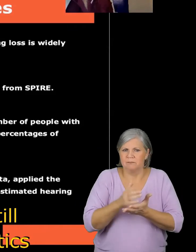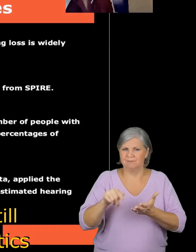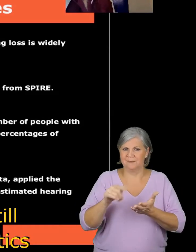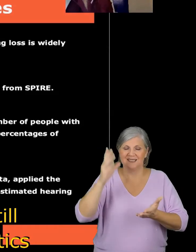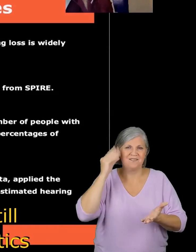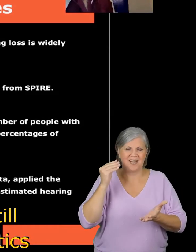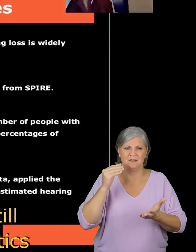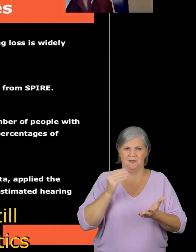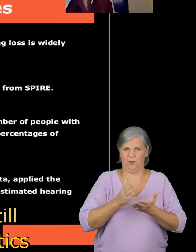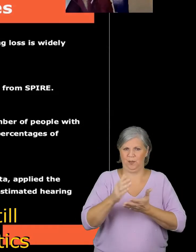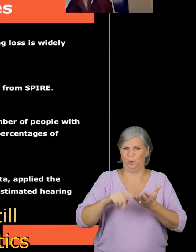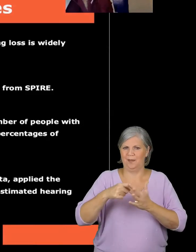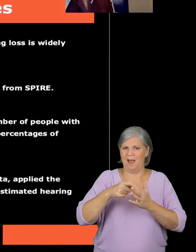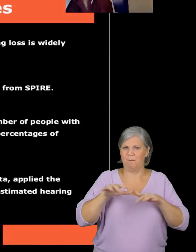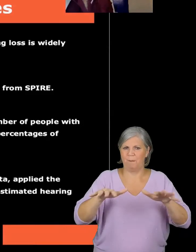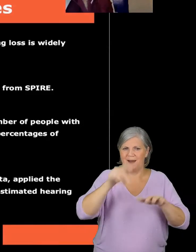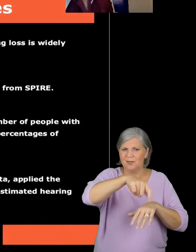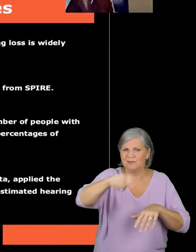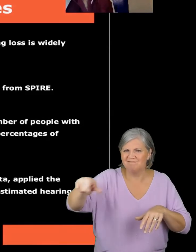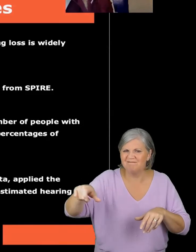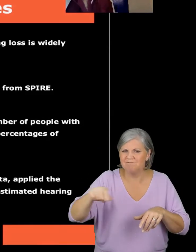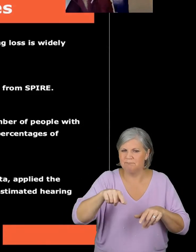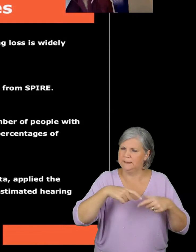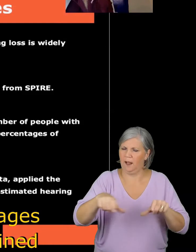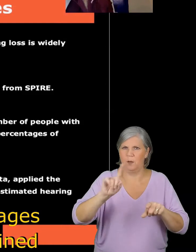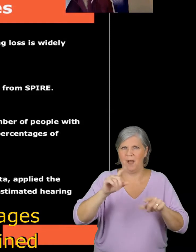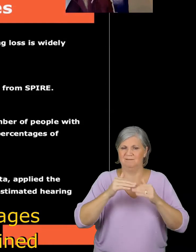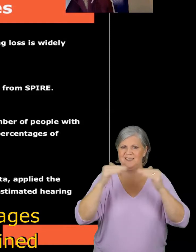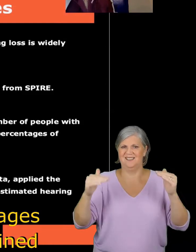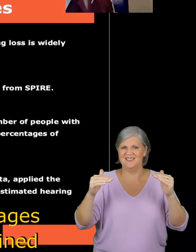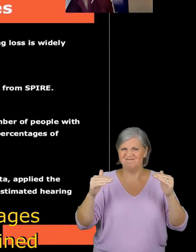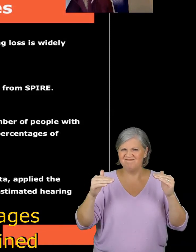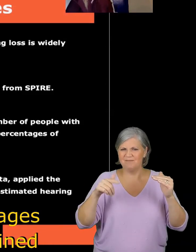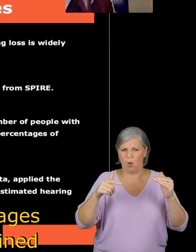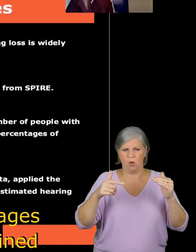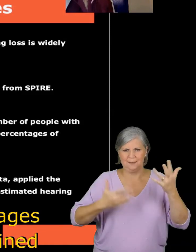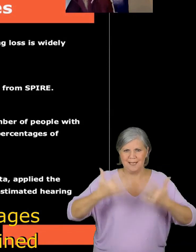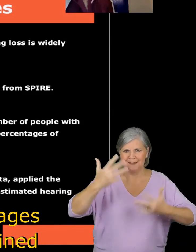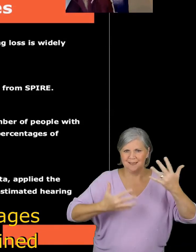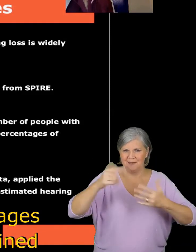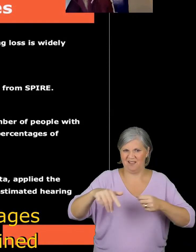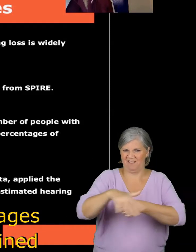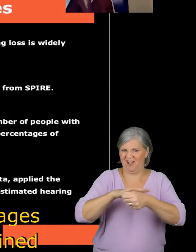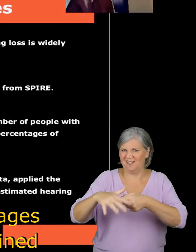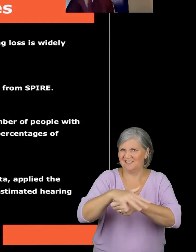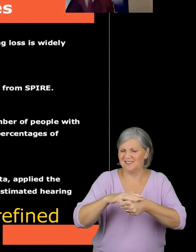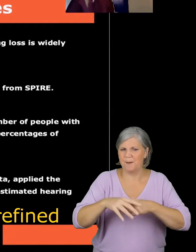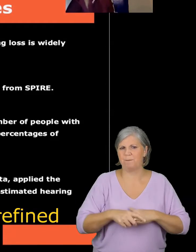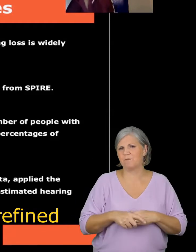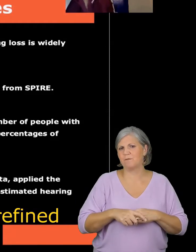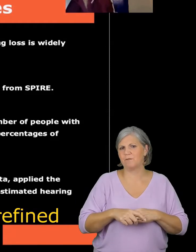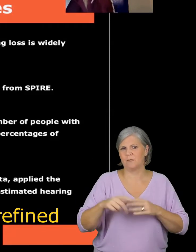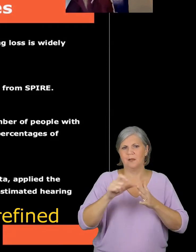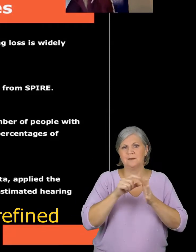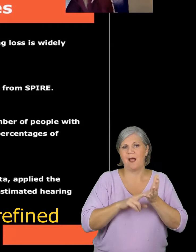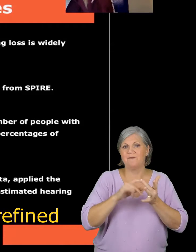is still the benchmark for statistics in this field. David established percentages of prevalence for predefined age